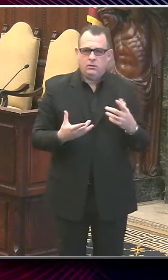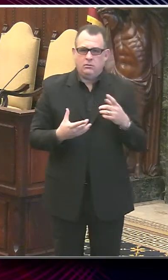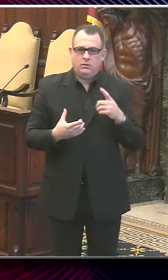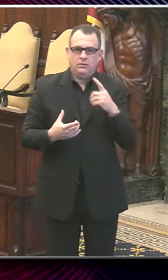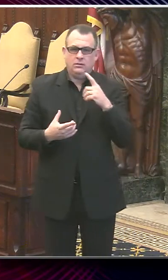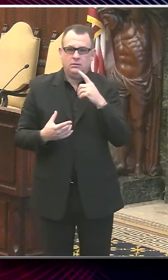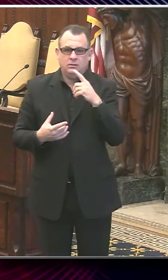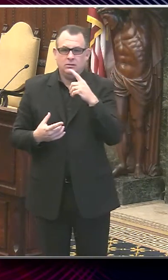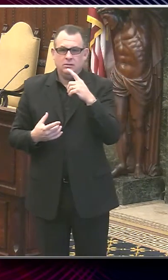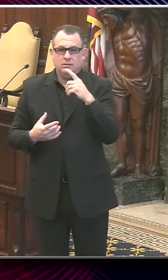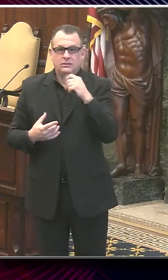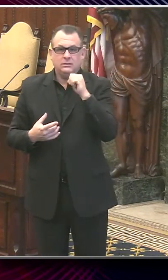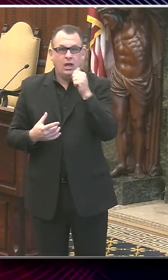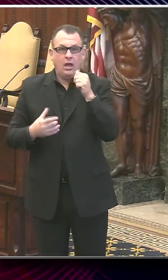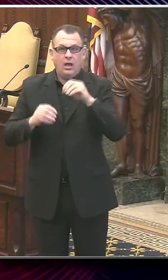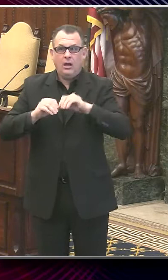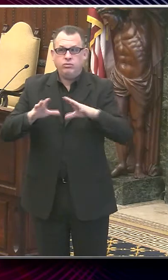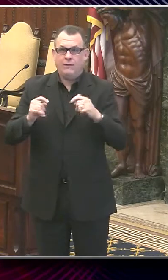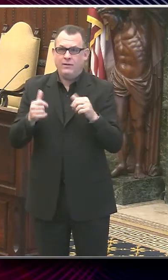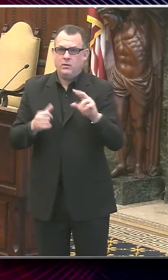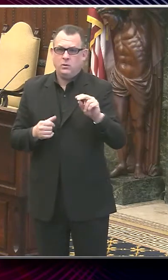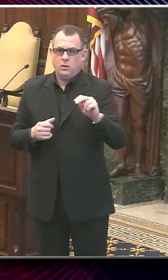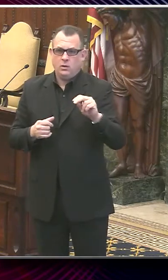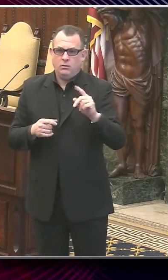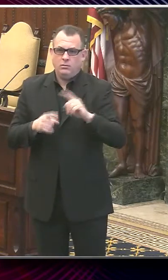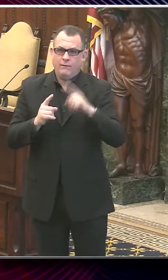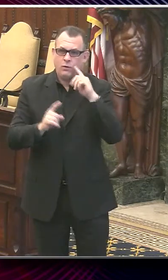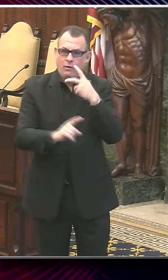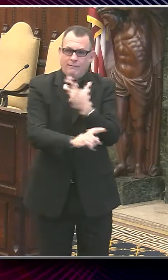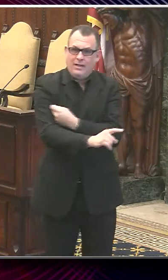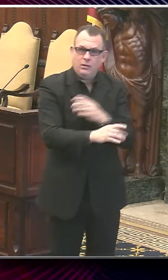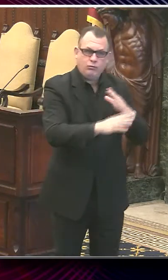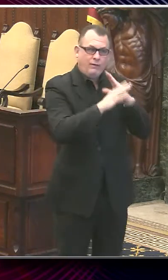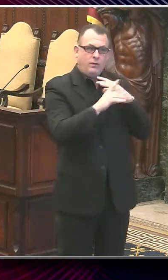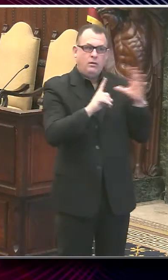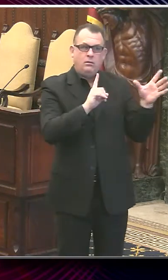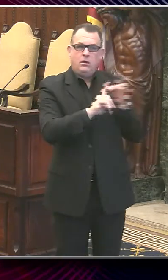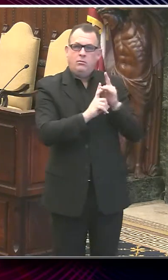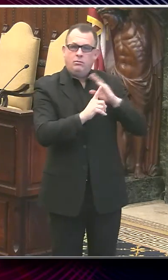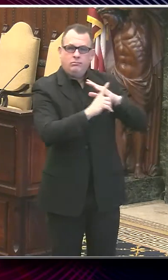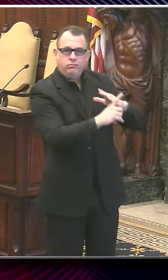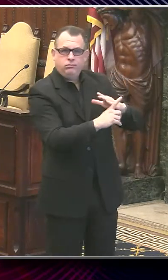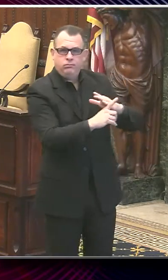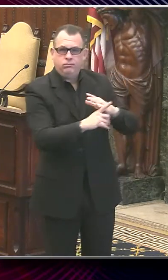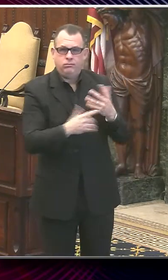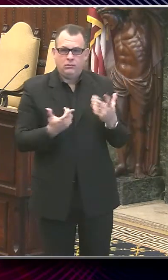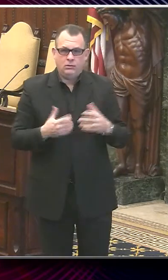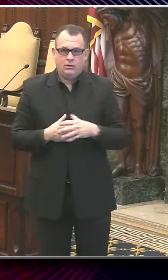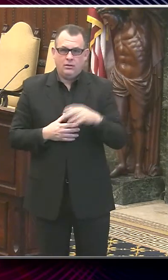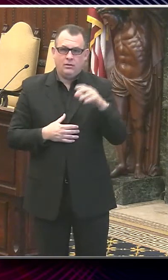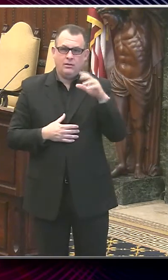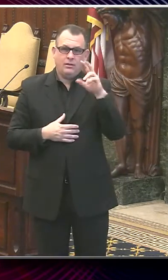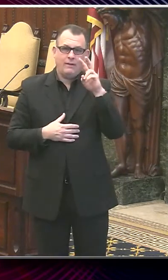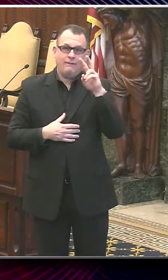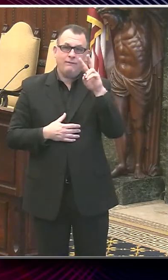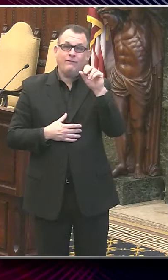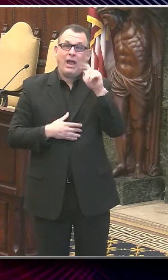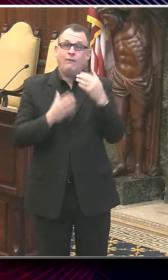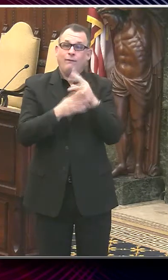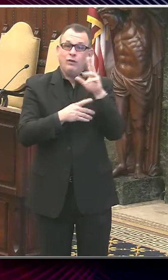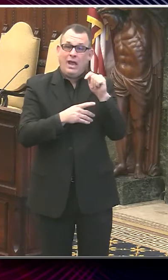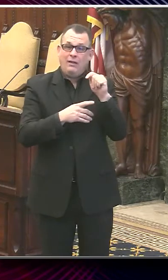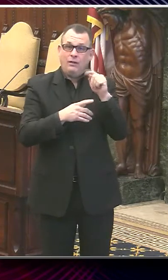infection, and it is prevented by vaccination. Now, if it's unclear if this variant is a cause or an effect of these rising